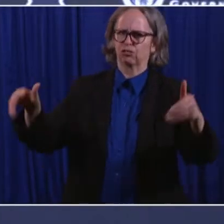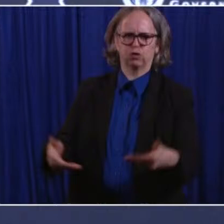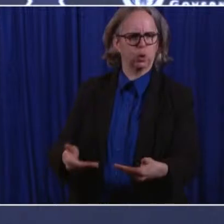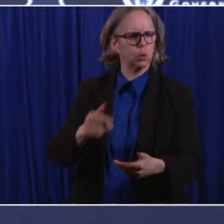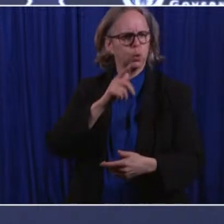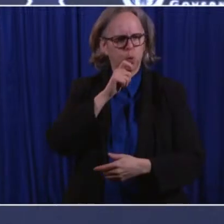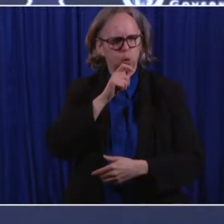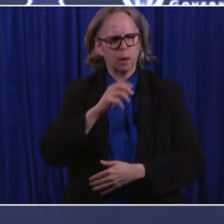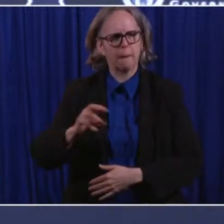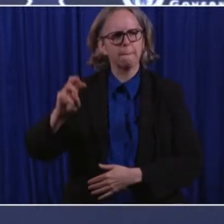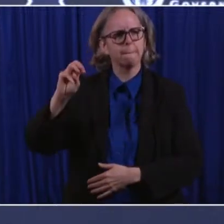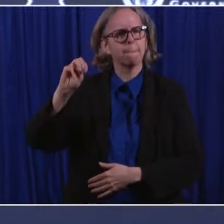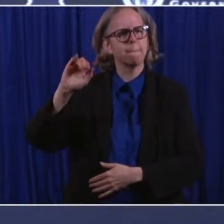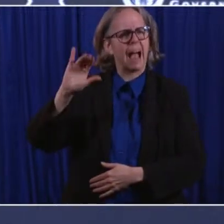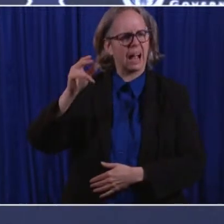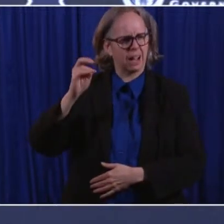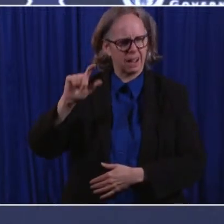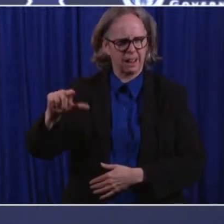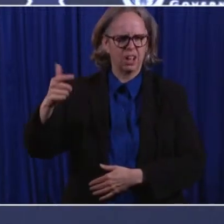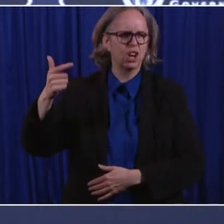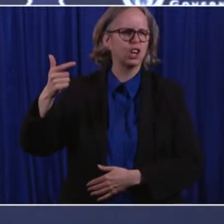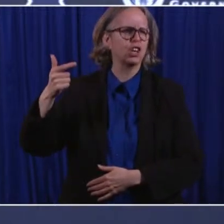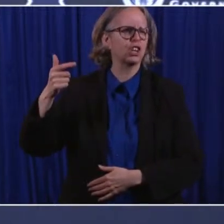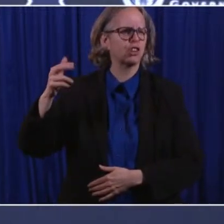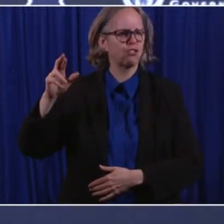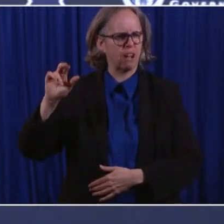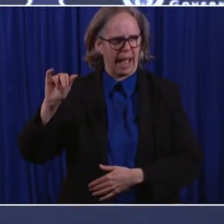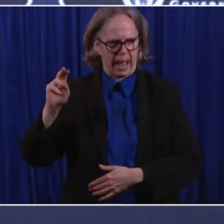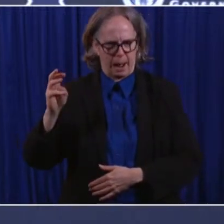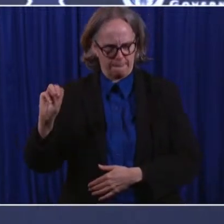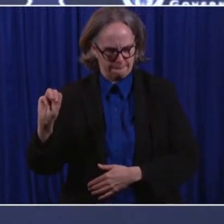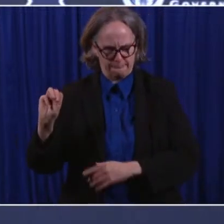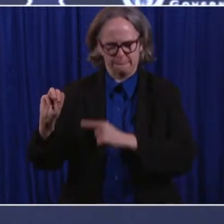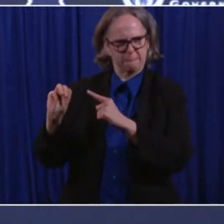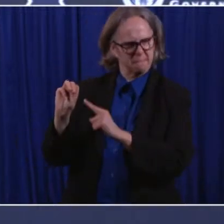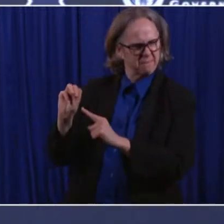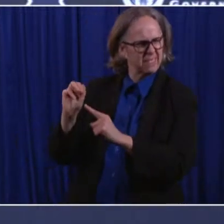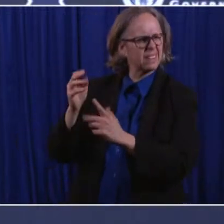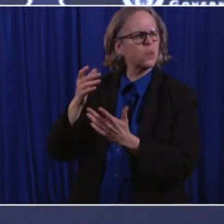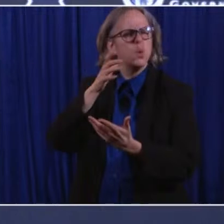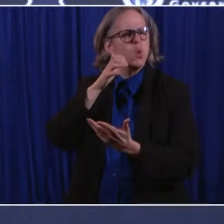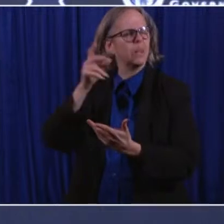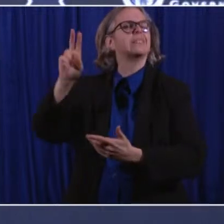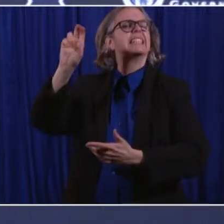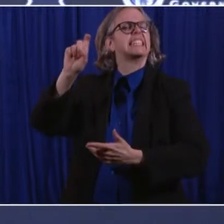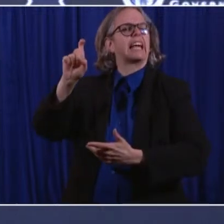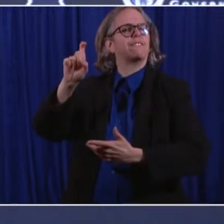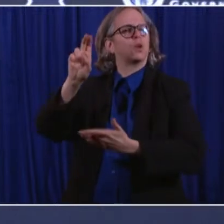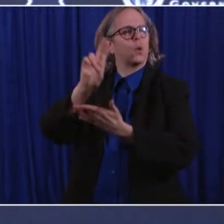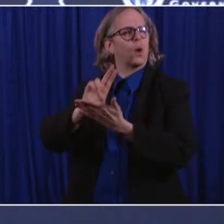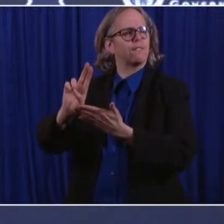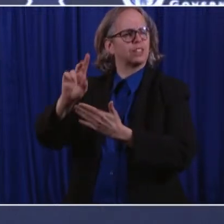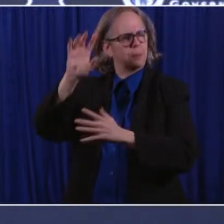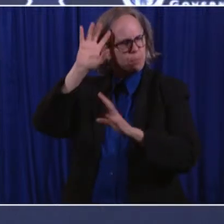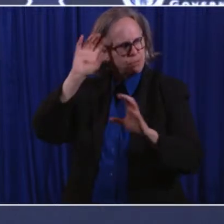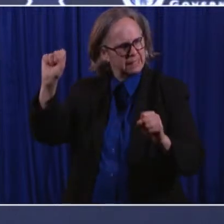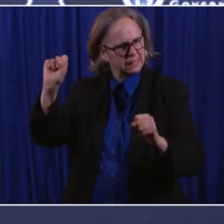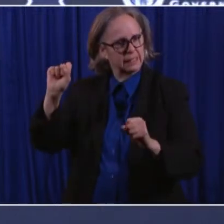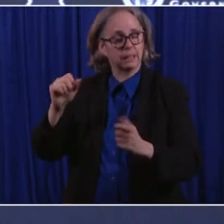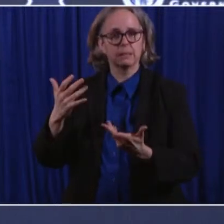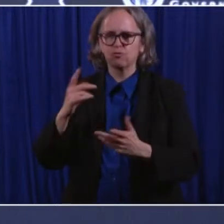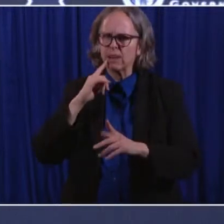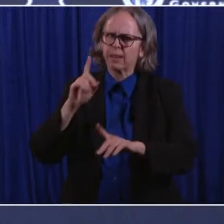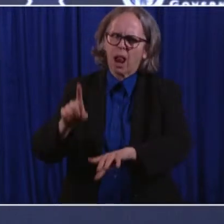Graham, who's been Xavier's longest serving president. And he did announce his retirement, but he